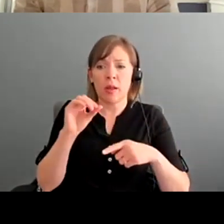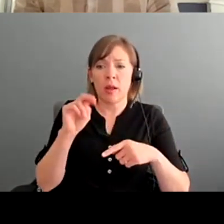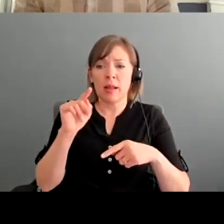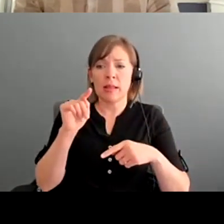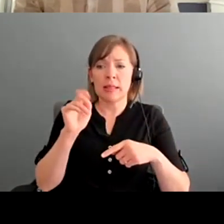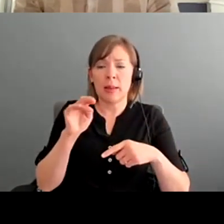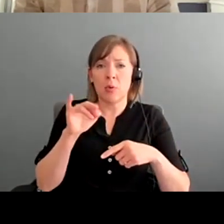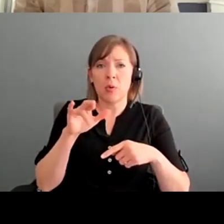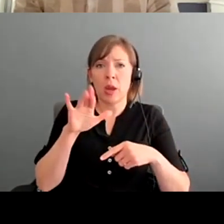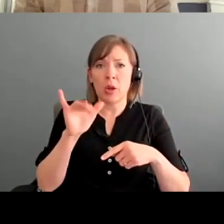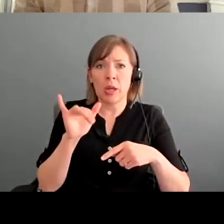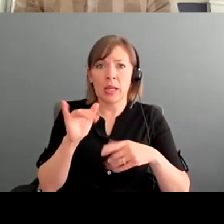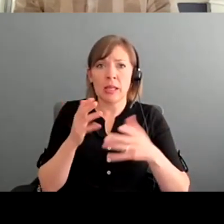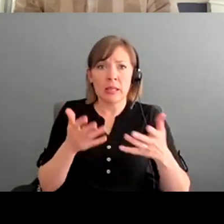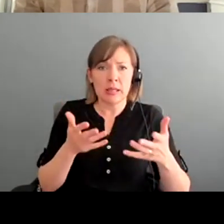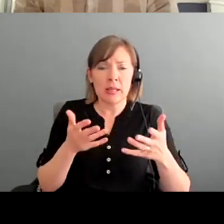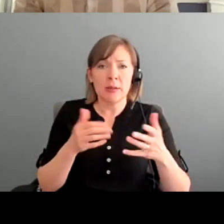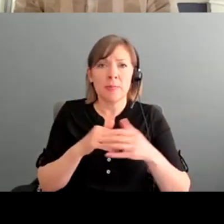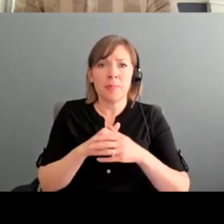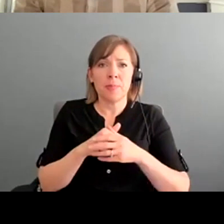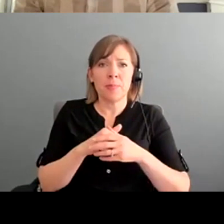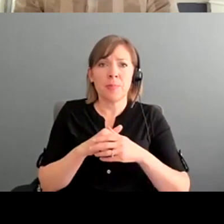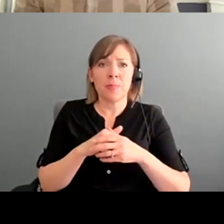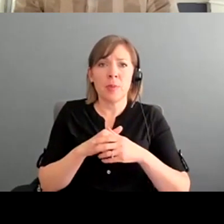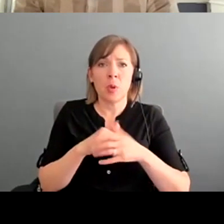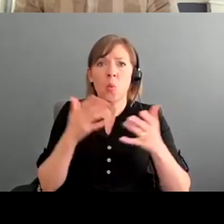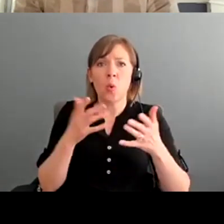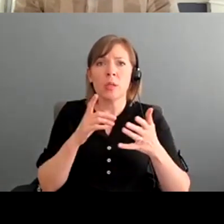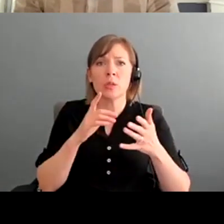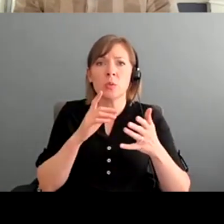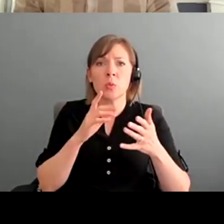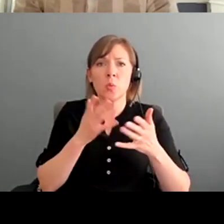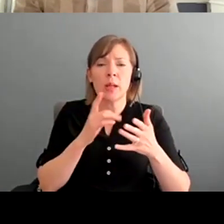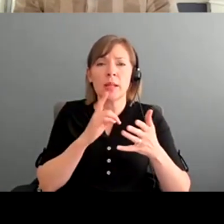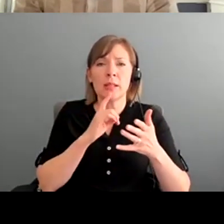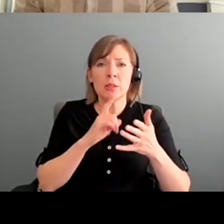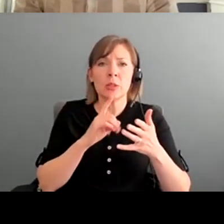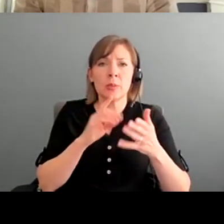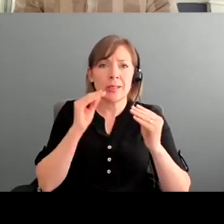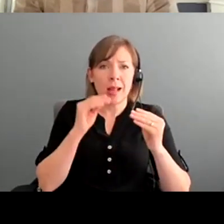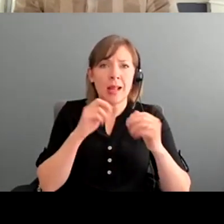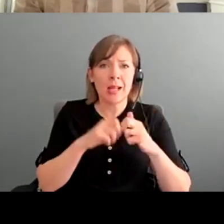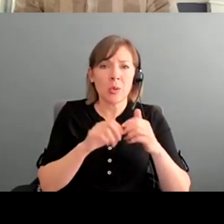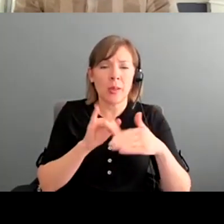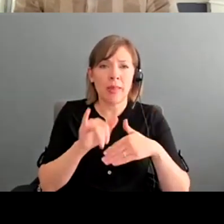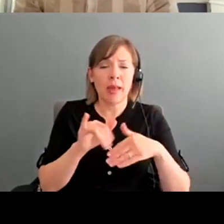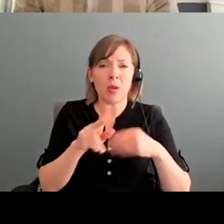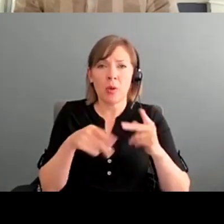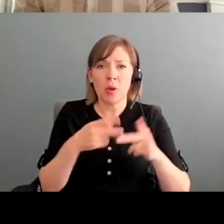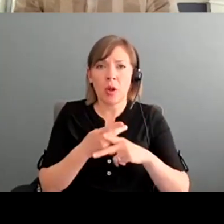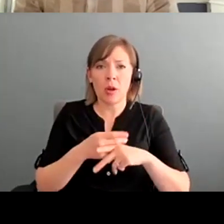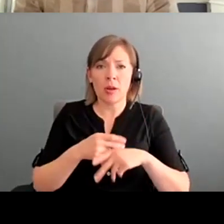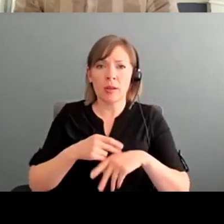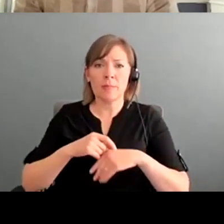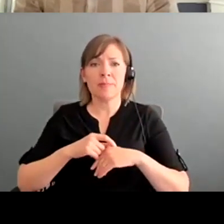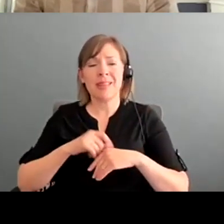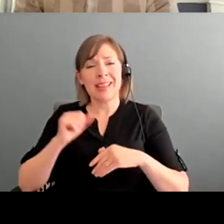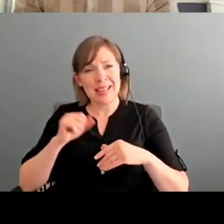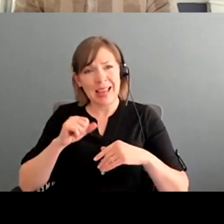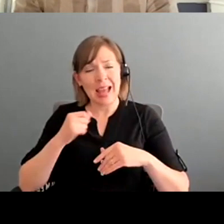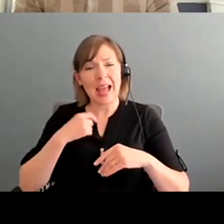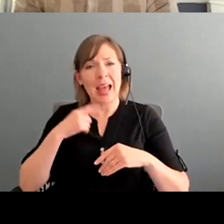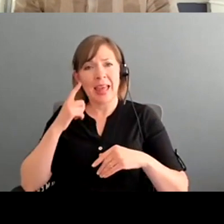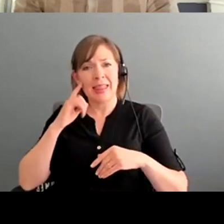predicament of the what is to be done issue in that regard. Yeah, I mean, I think